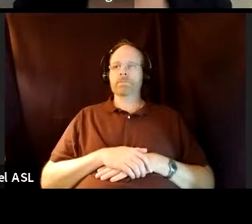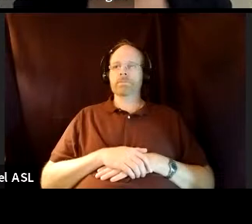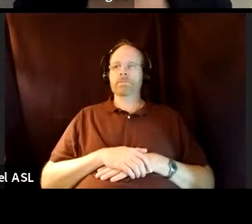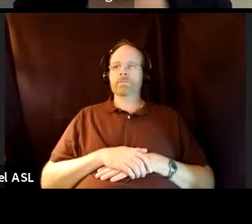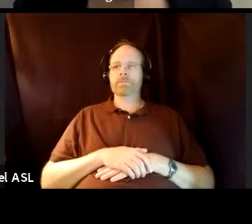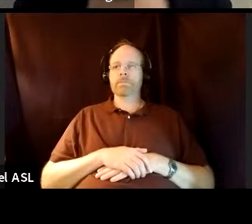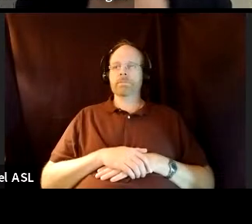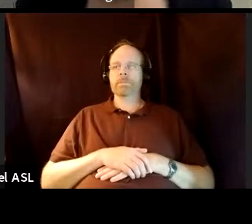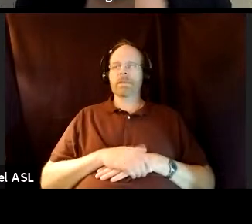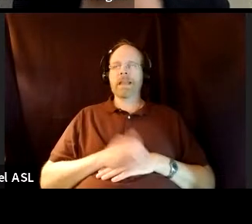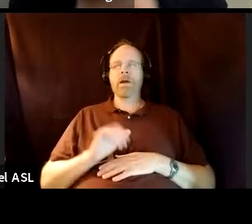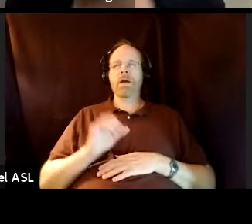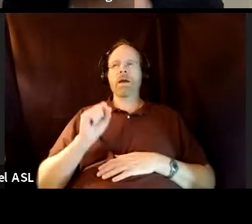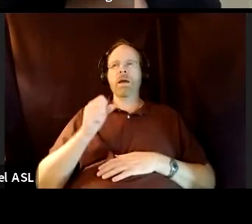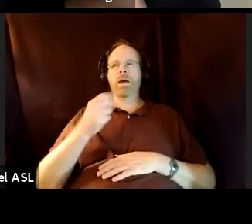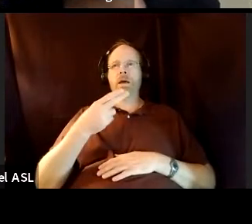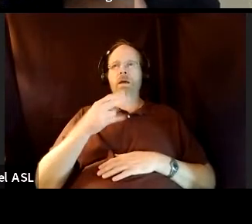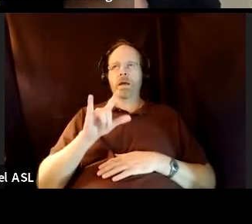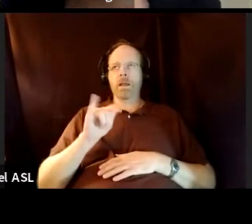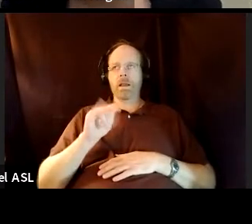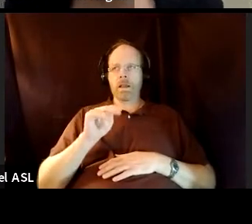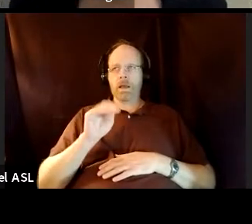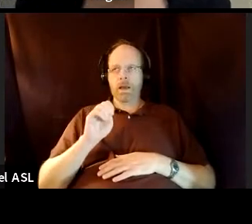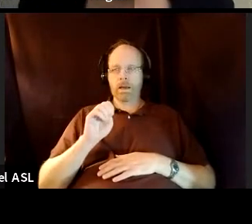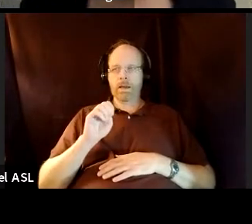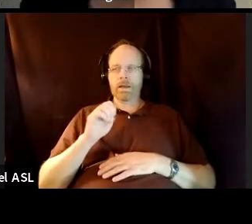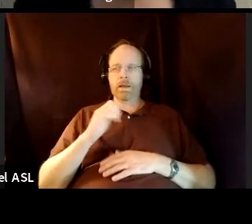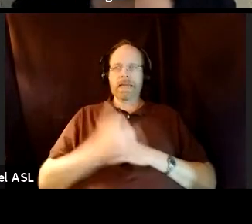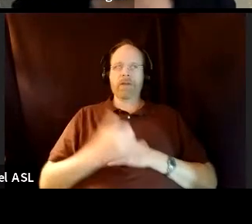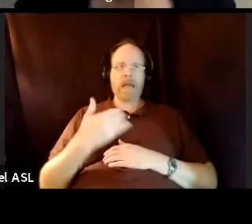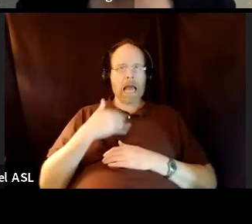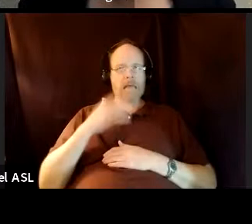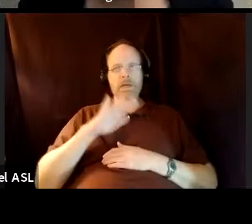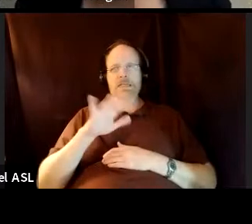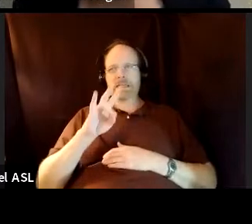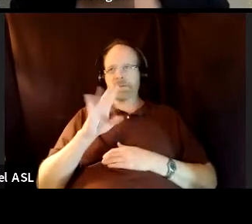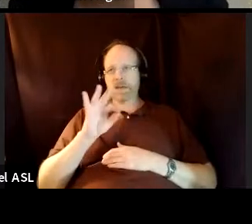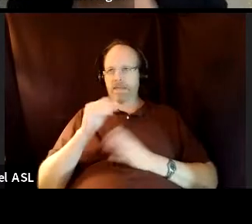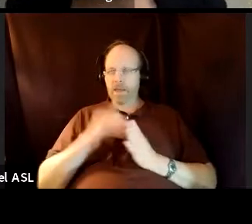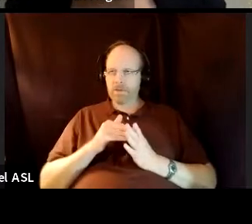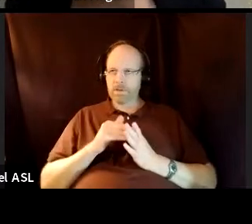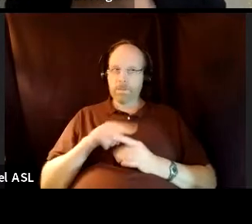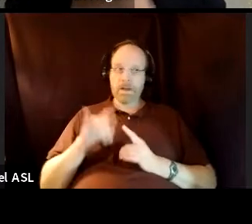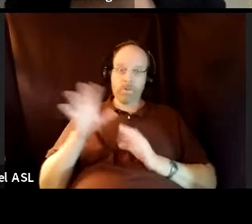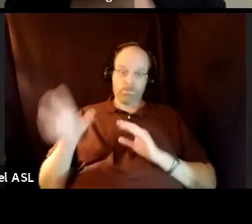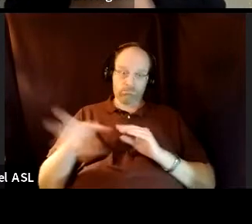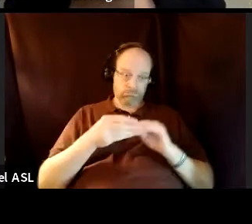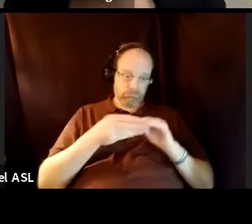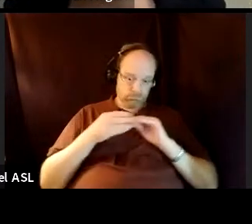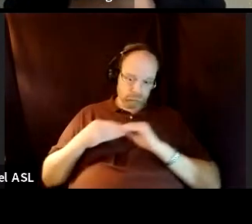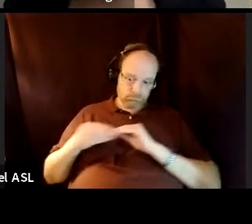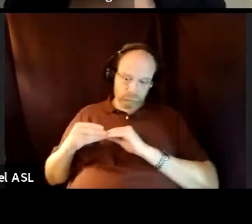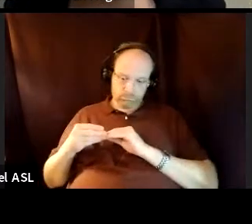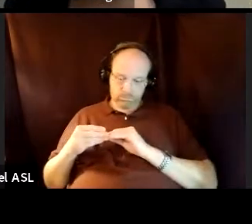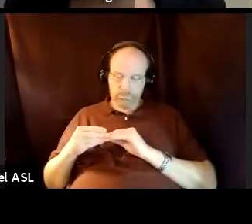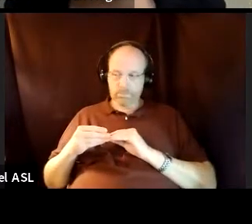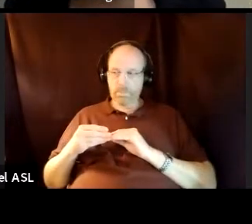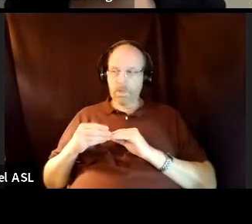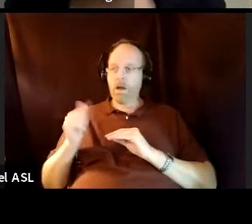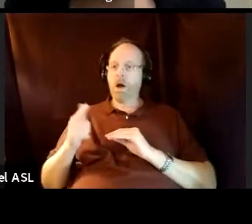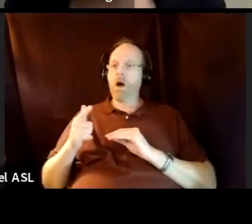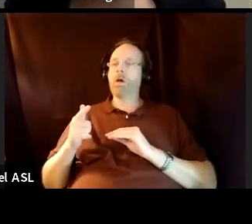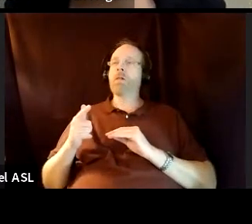Chelan County has about 79,000. But if you add the total of all the gains